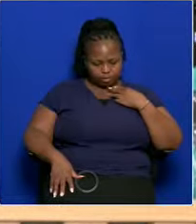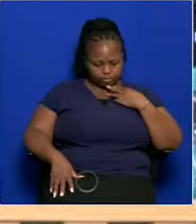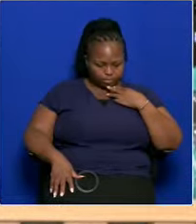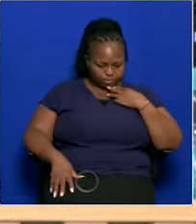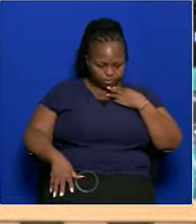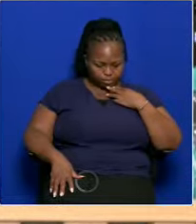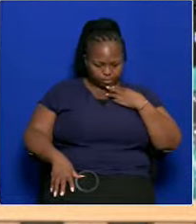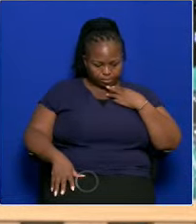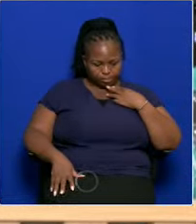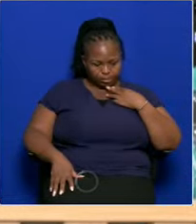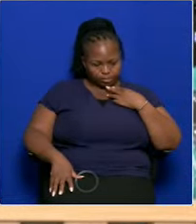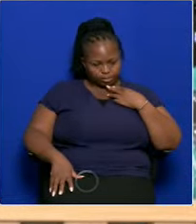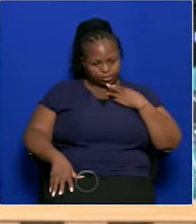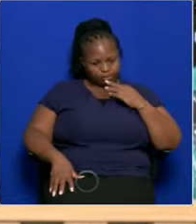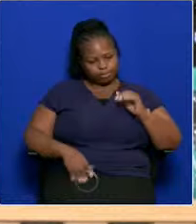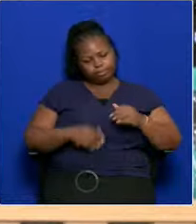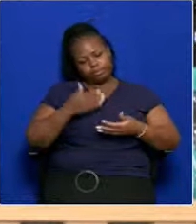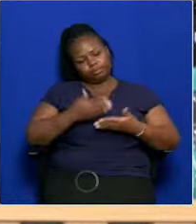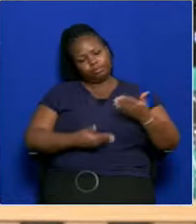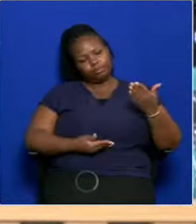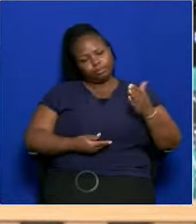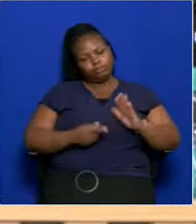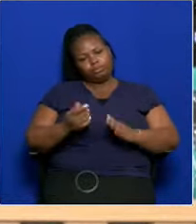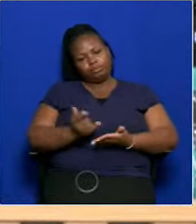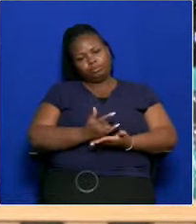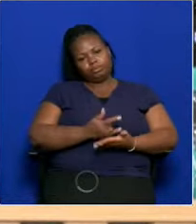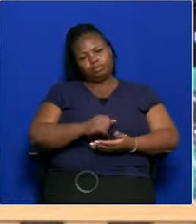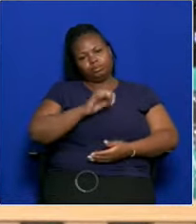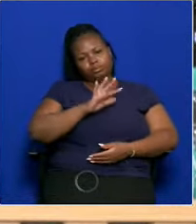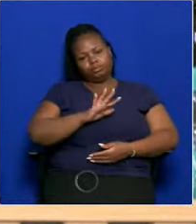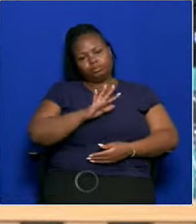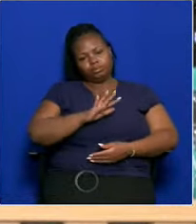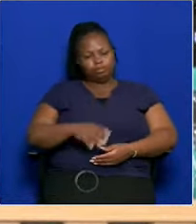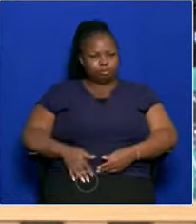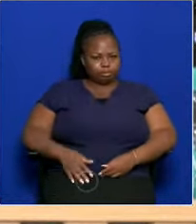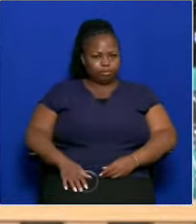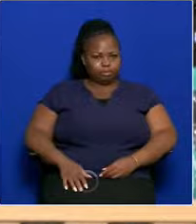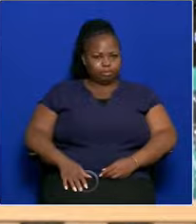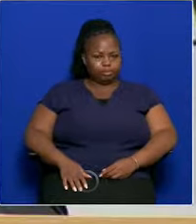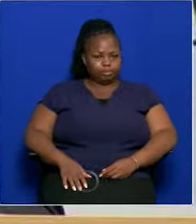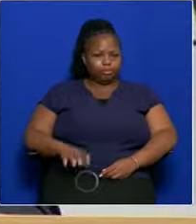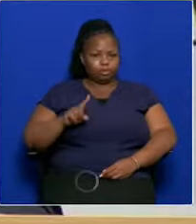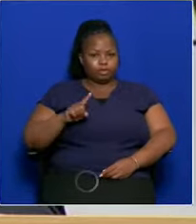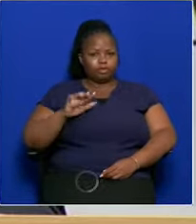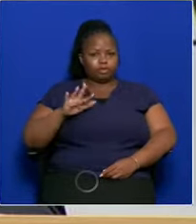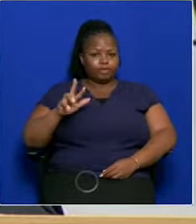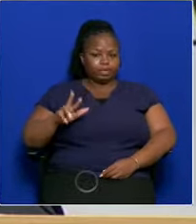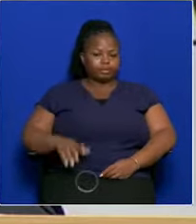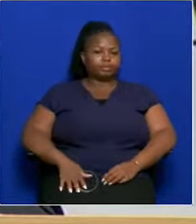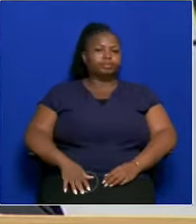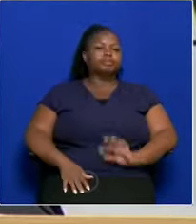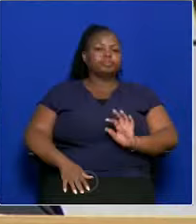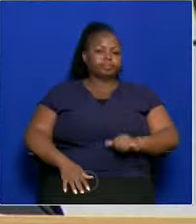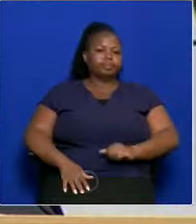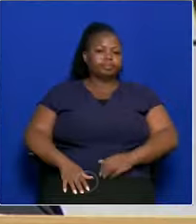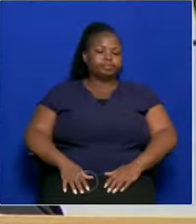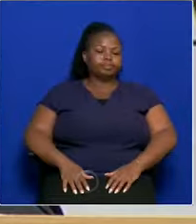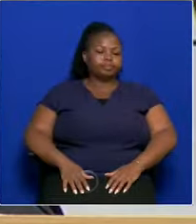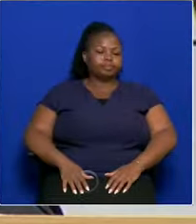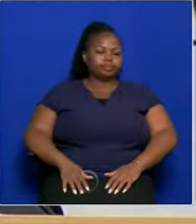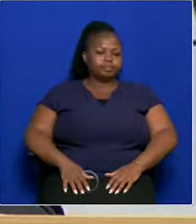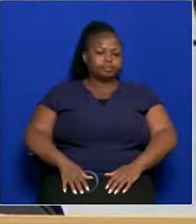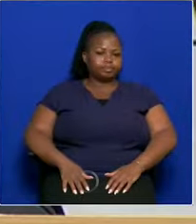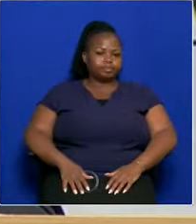and if you look at chat 5 in particular, 158. 158, yes.